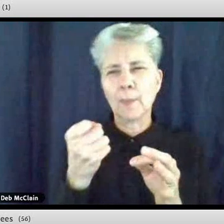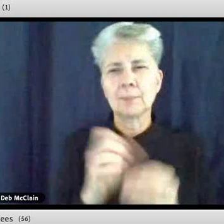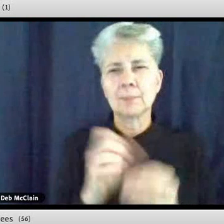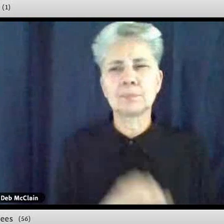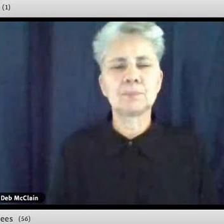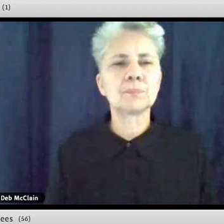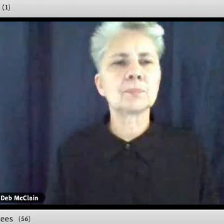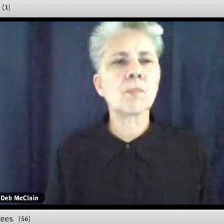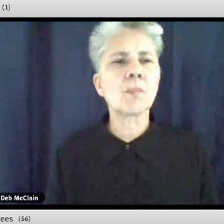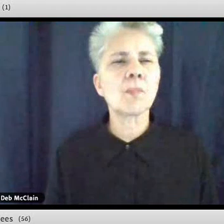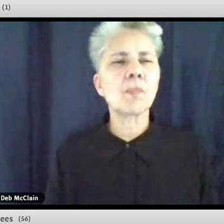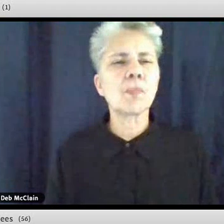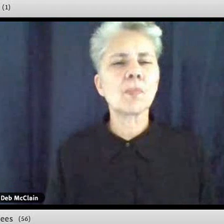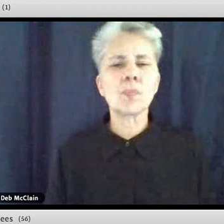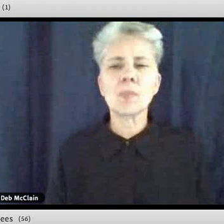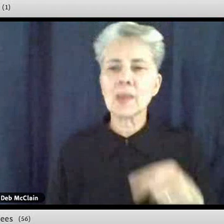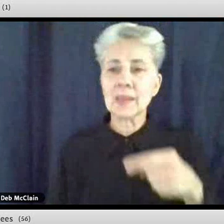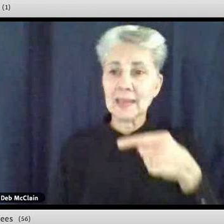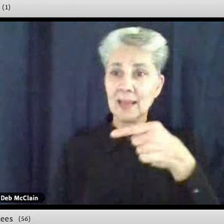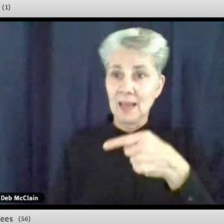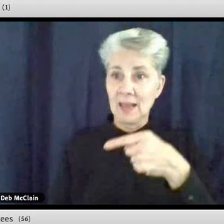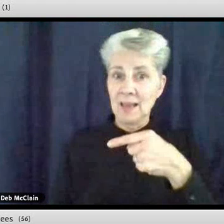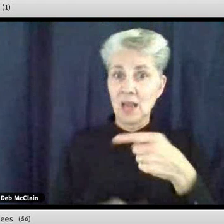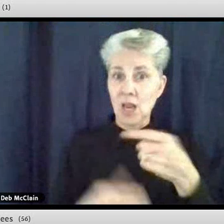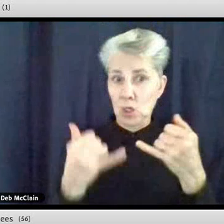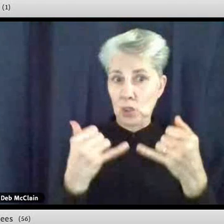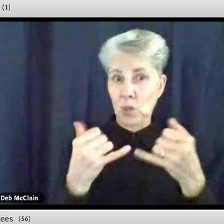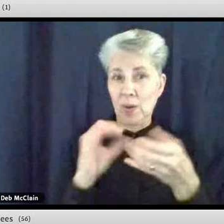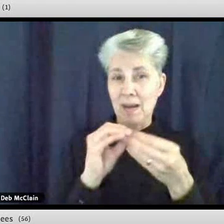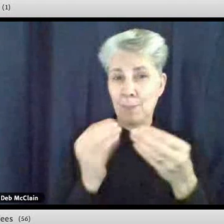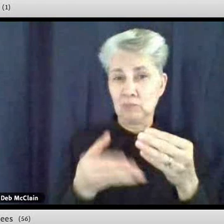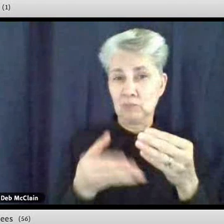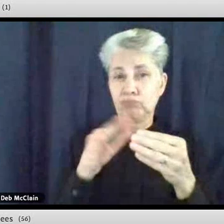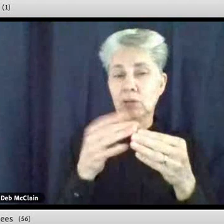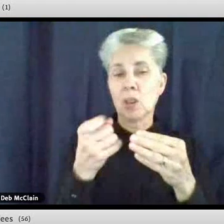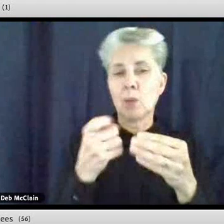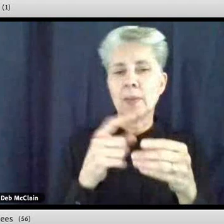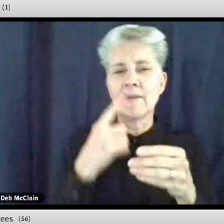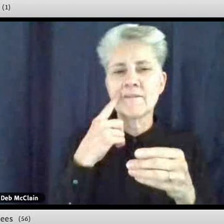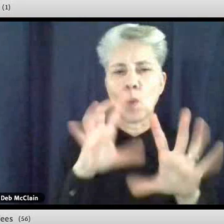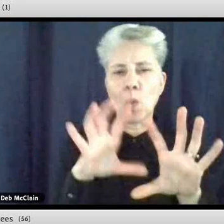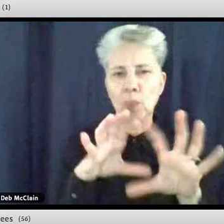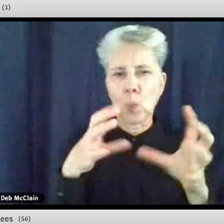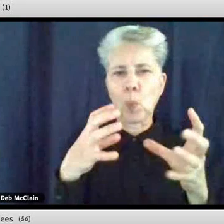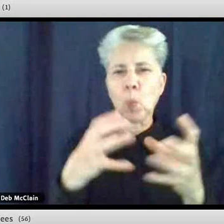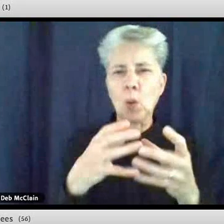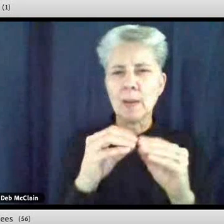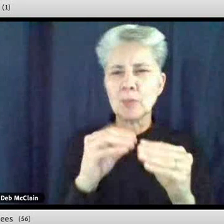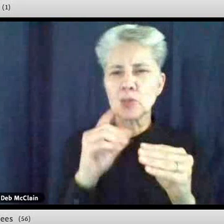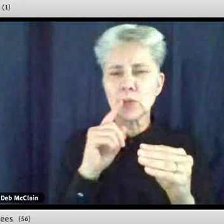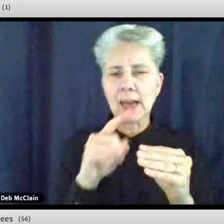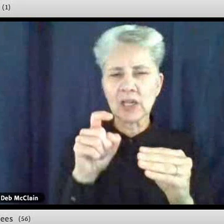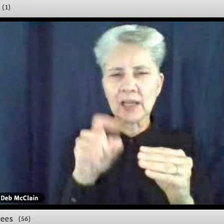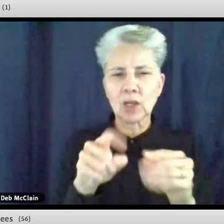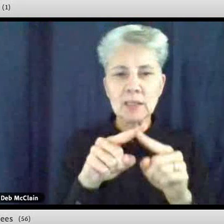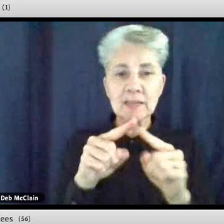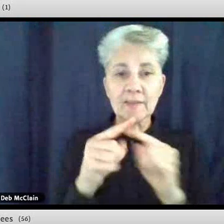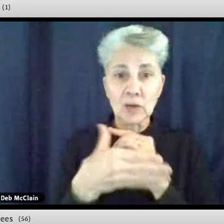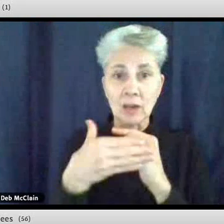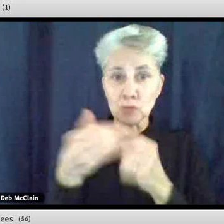Okay, so this is current. So you see that the numbers went up just a little bit for the world. you can actually click on different